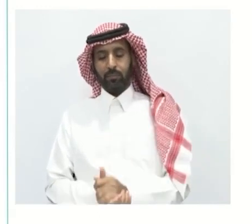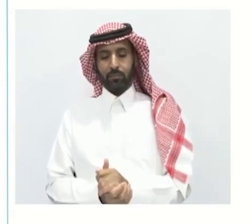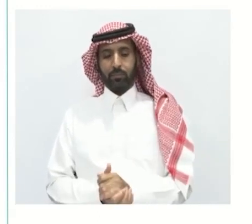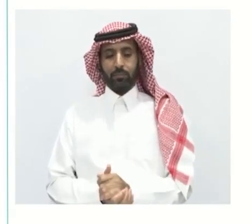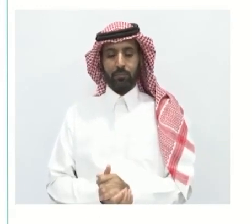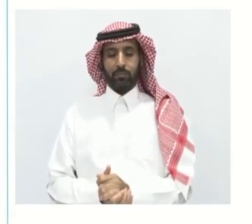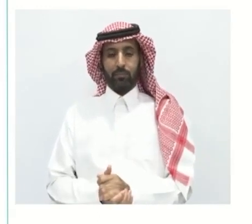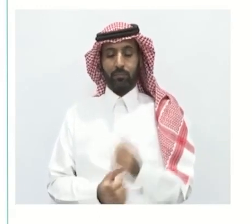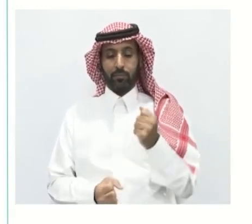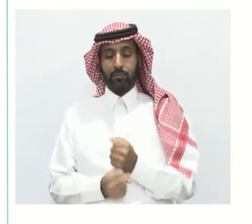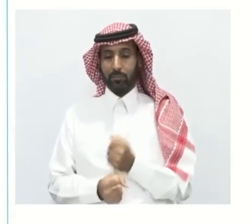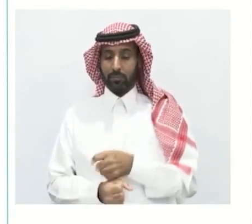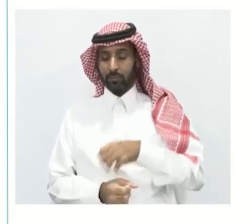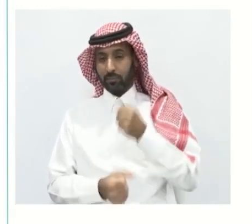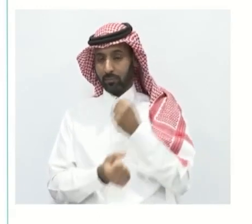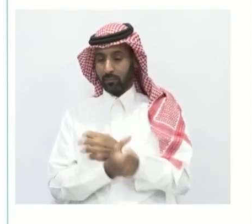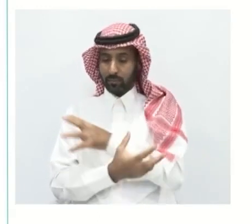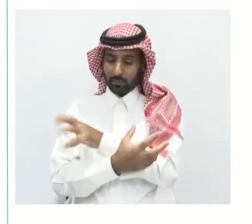thief. So the verb catch.